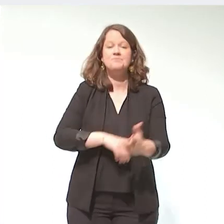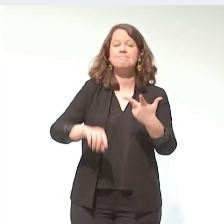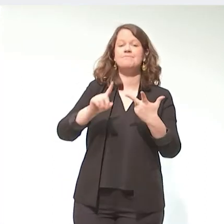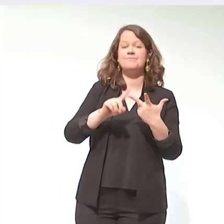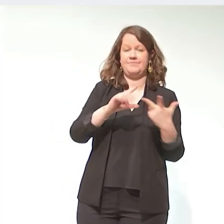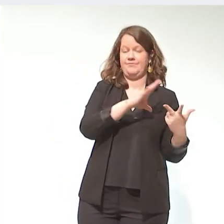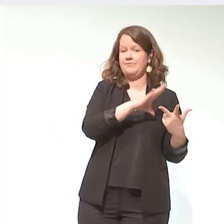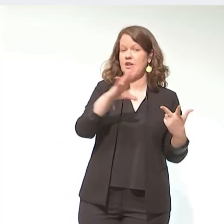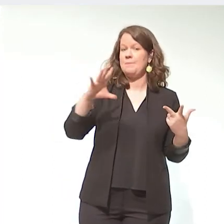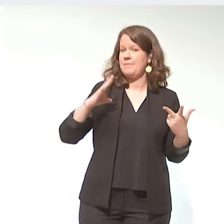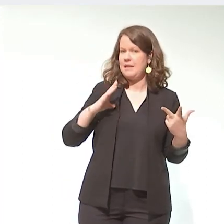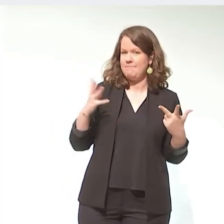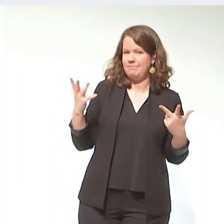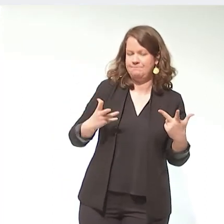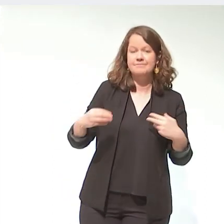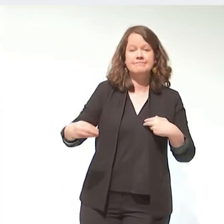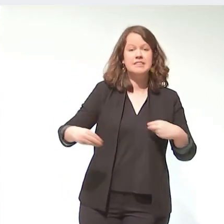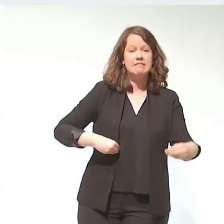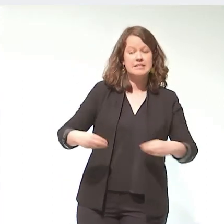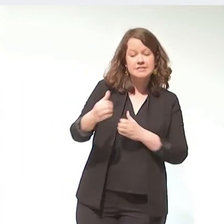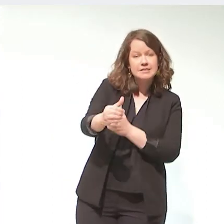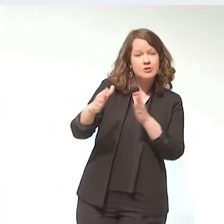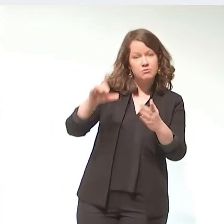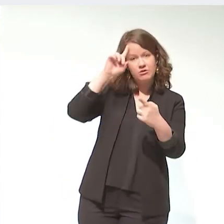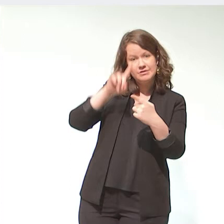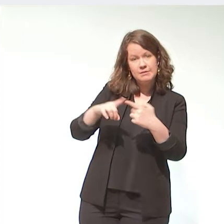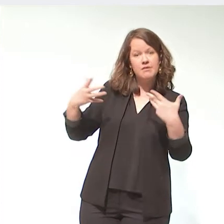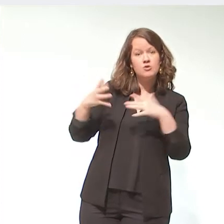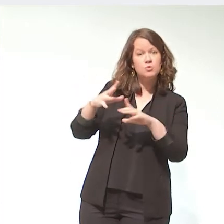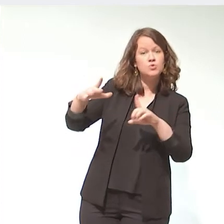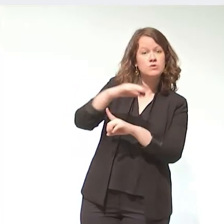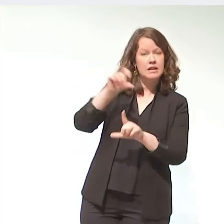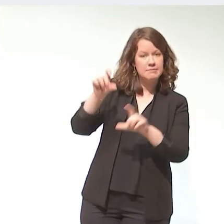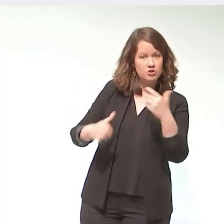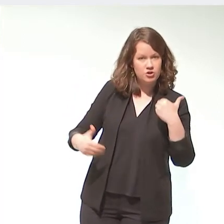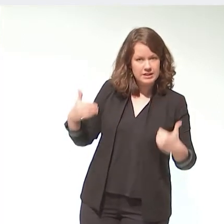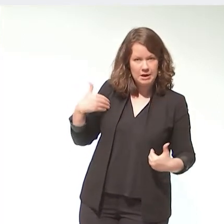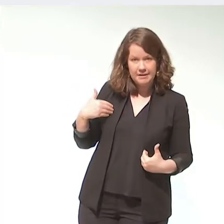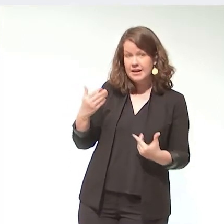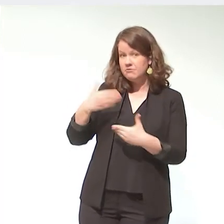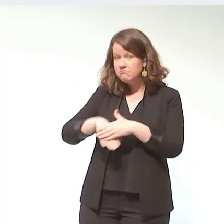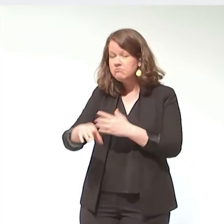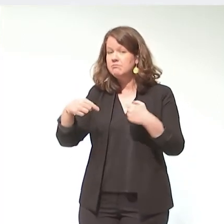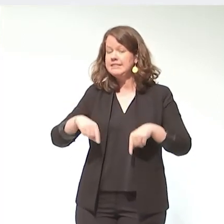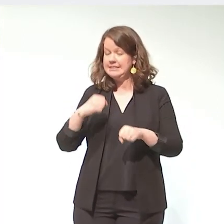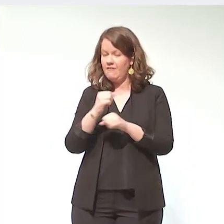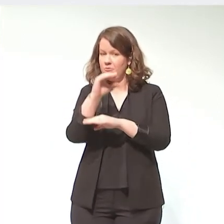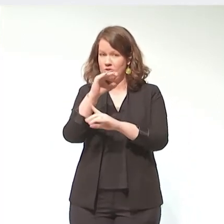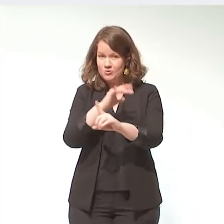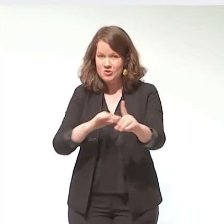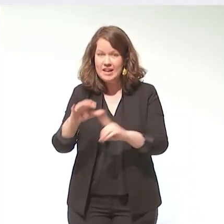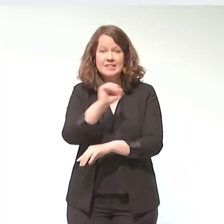lastly, Cristina Florenzo Cacui, Director of the Department for Social Inclusion of PWDs at